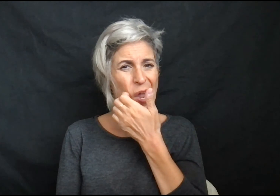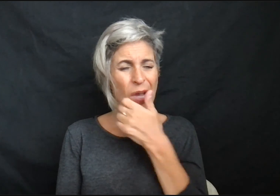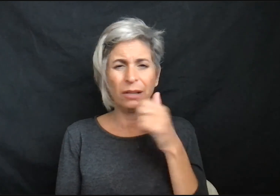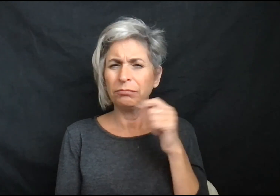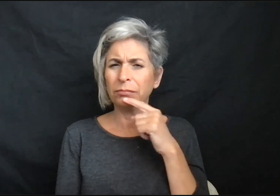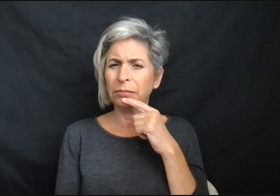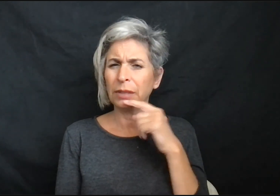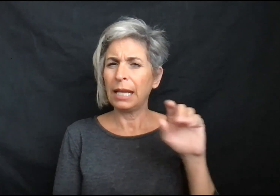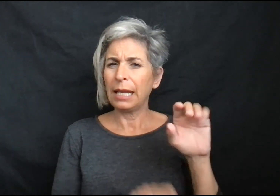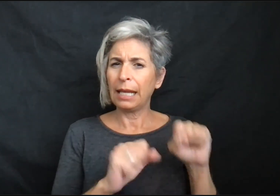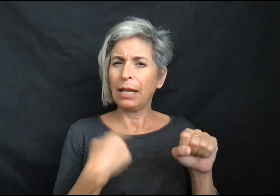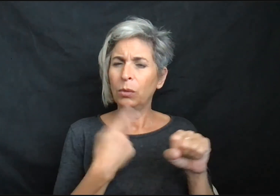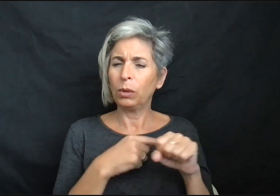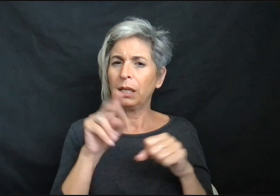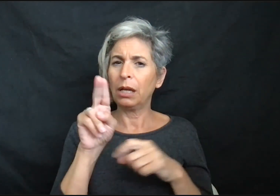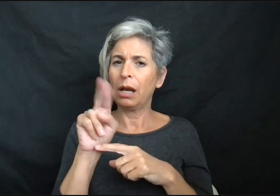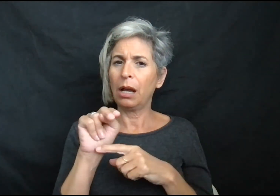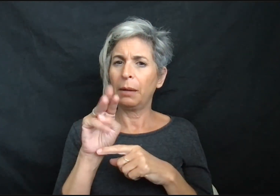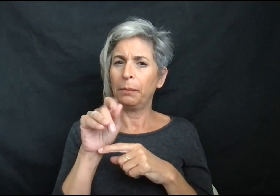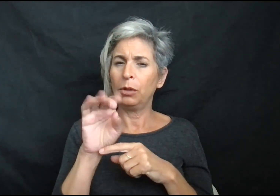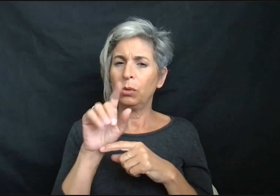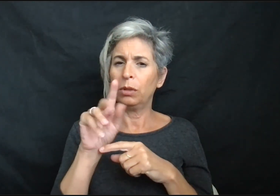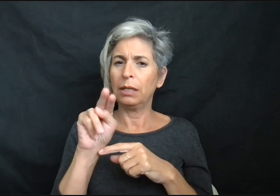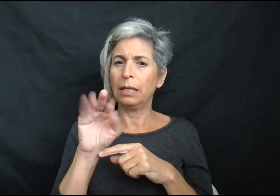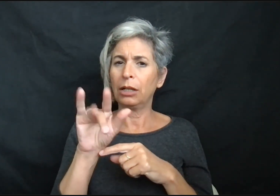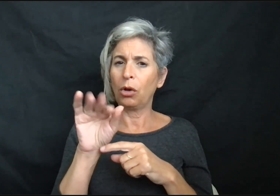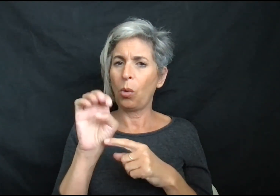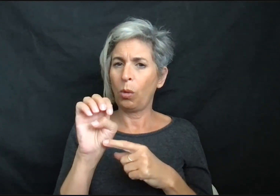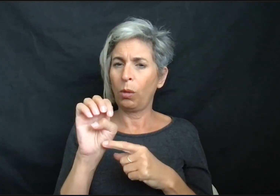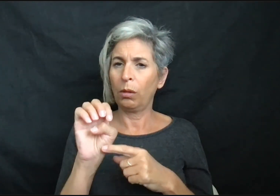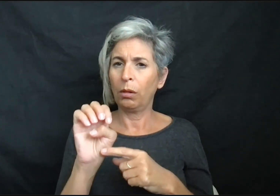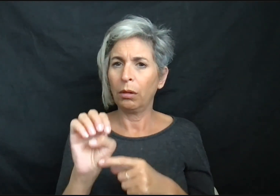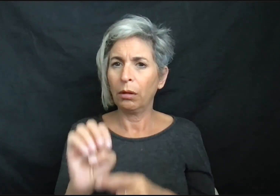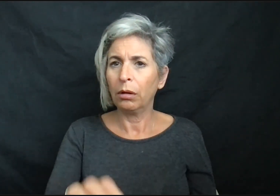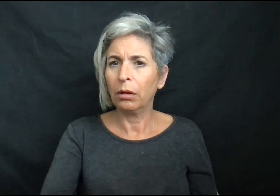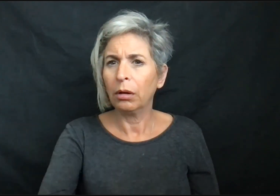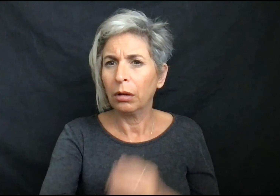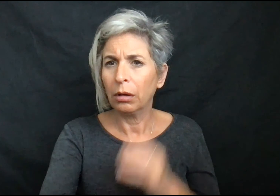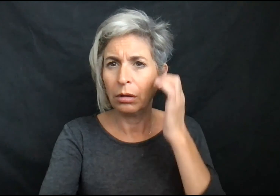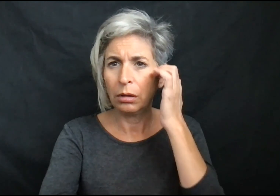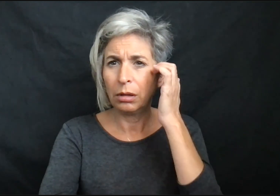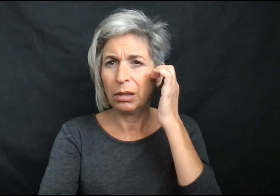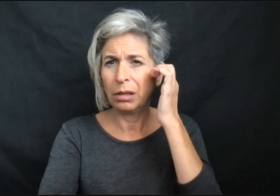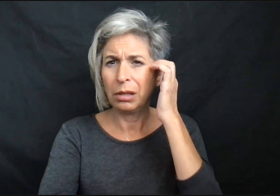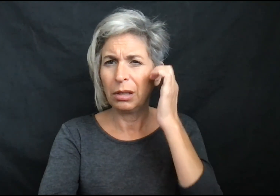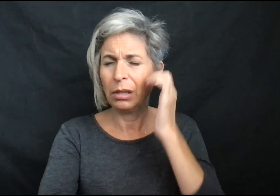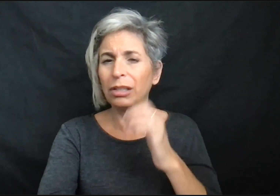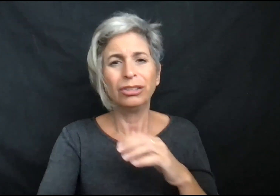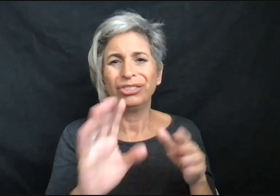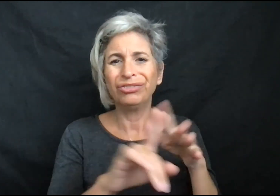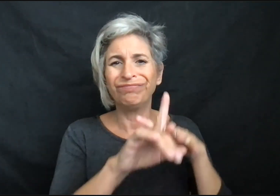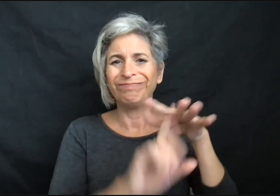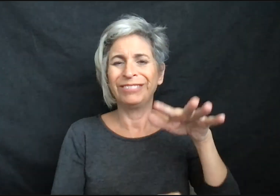Can we unmute Nicole? So it notes here she's not in the attendees anymore. I think this question already